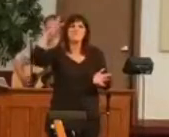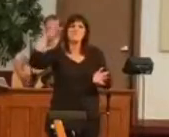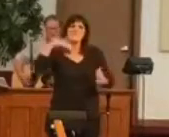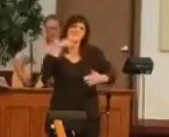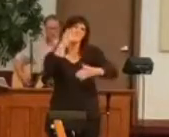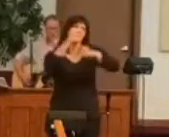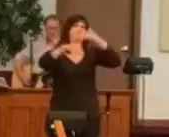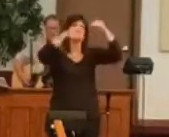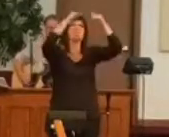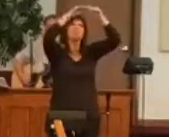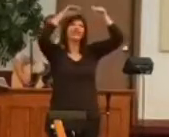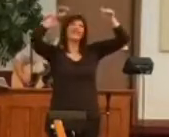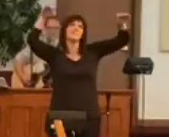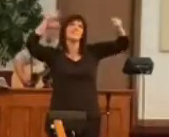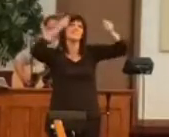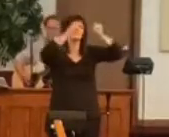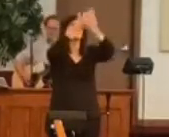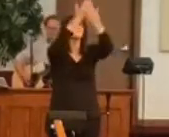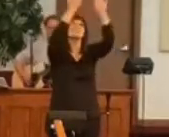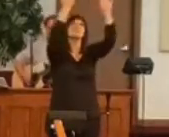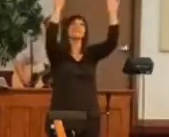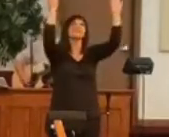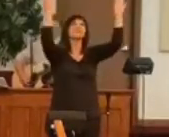glorious in heaven